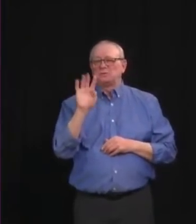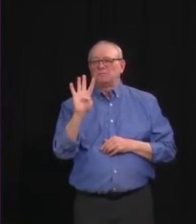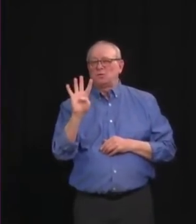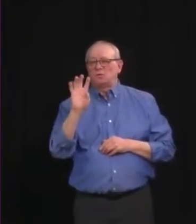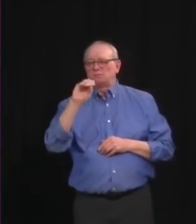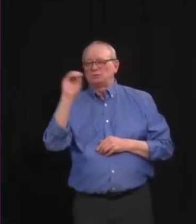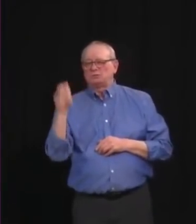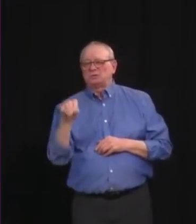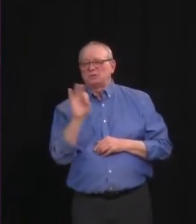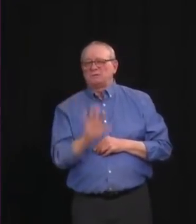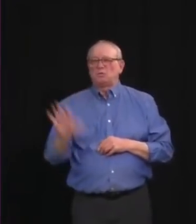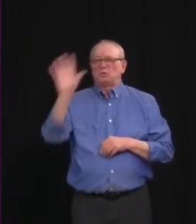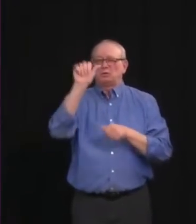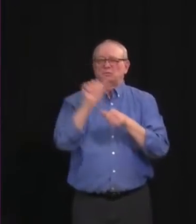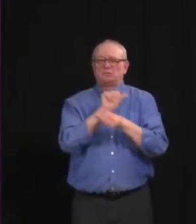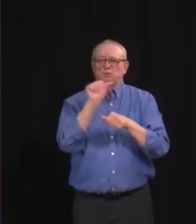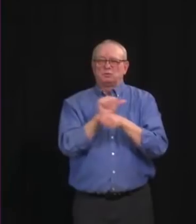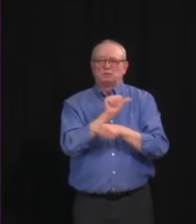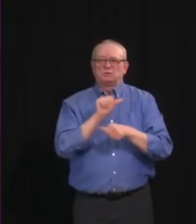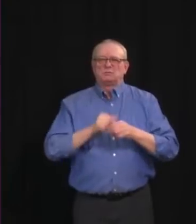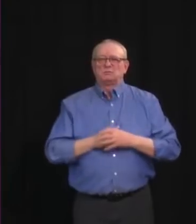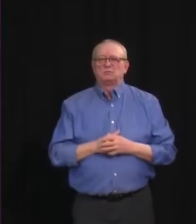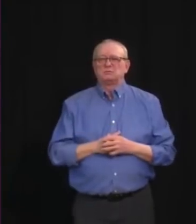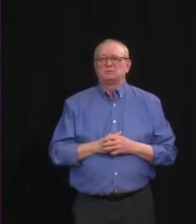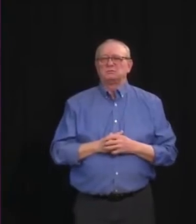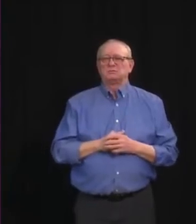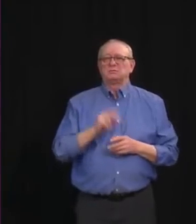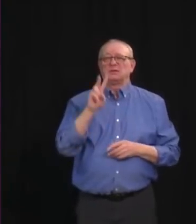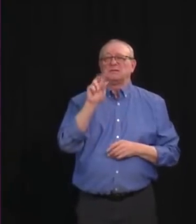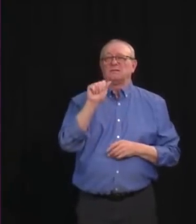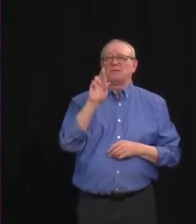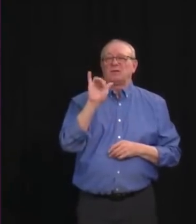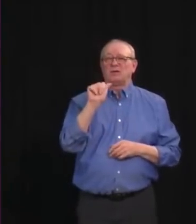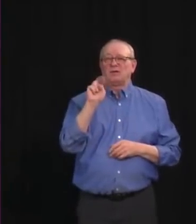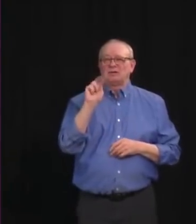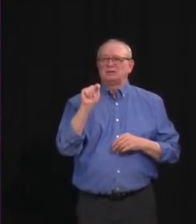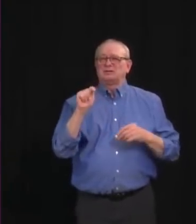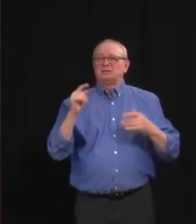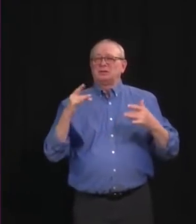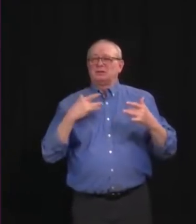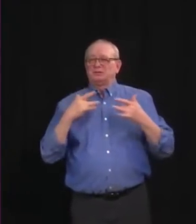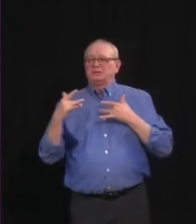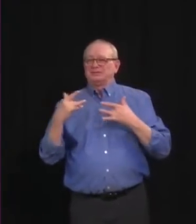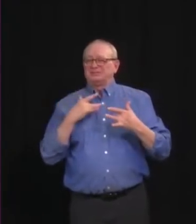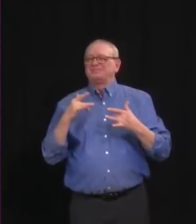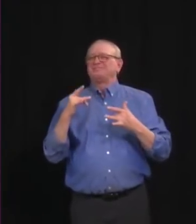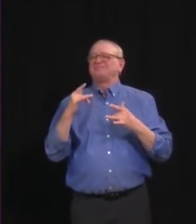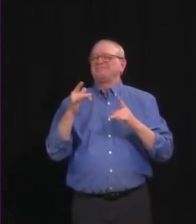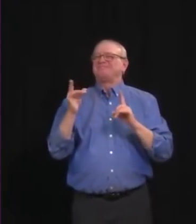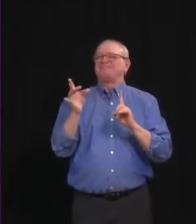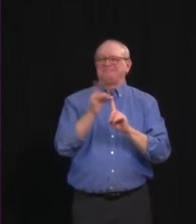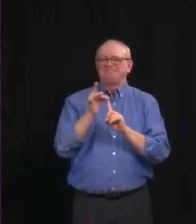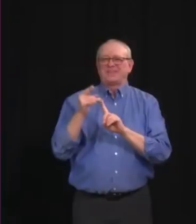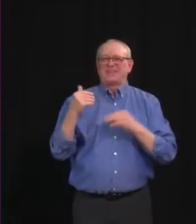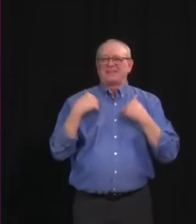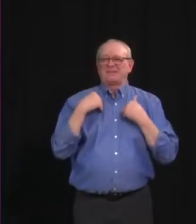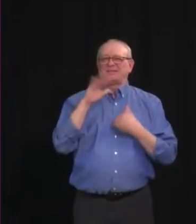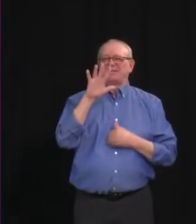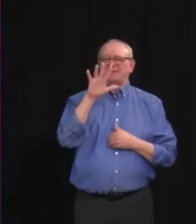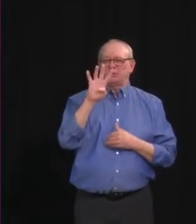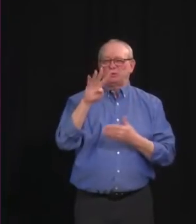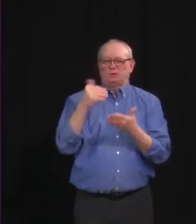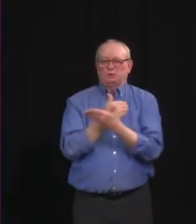of the variant of concern, bringing our total to 659. Our R value province-wide is